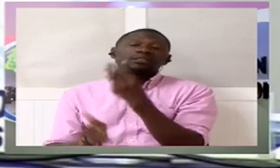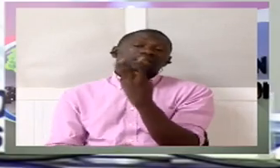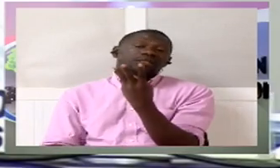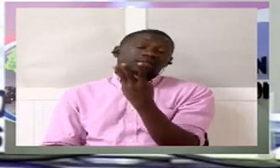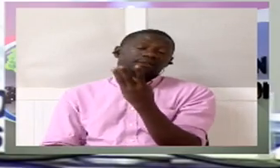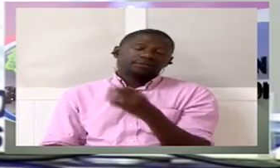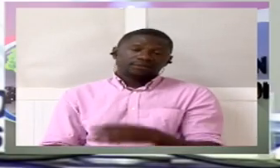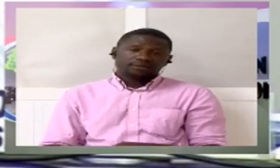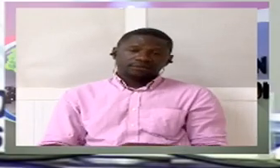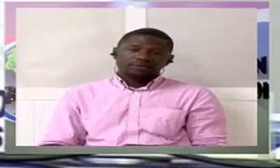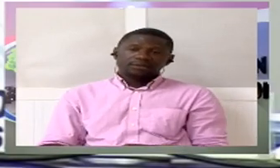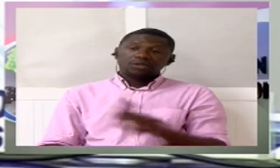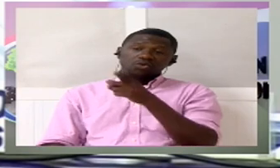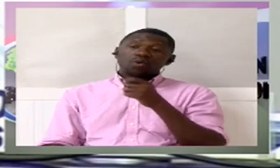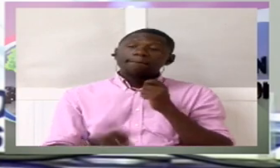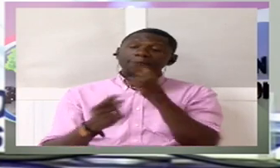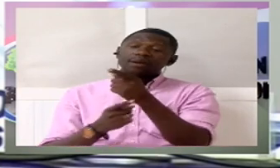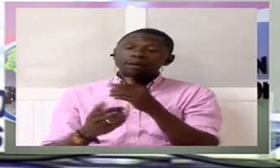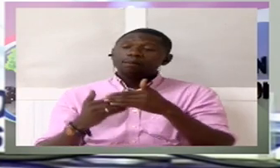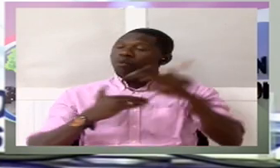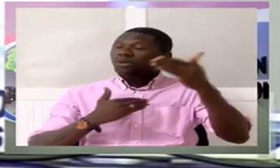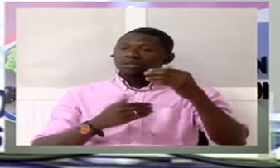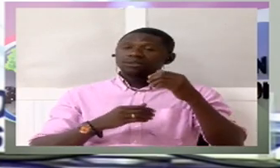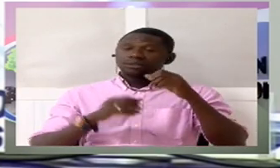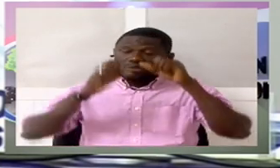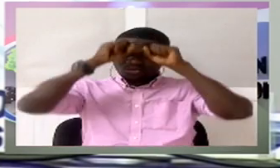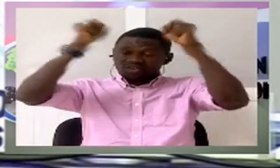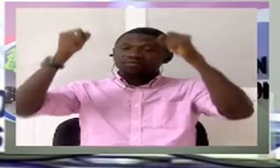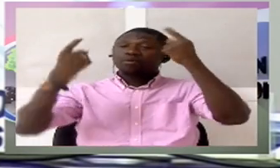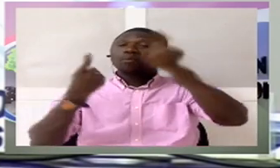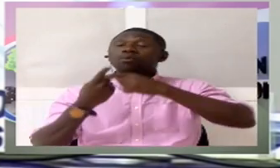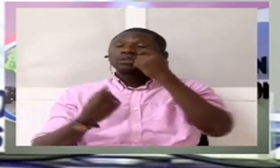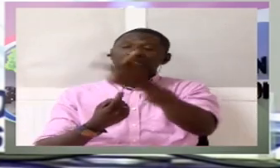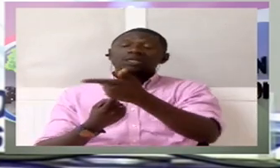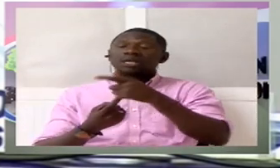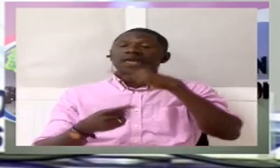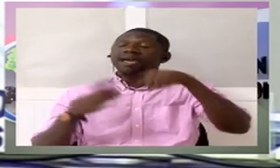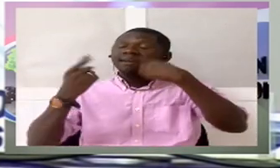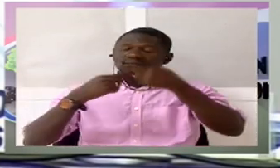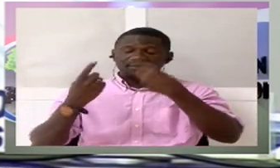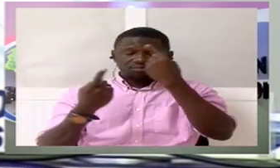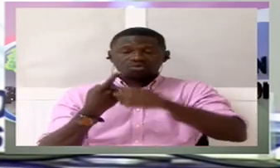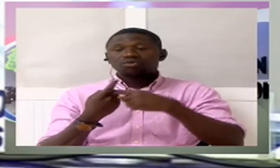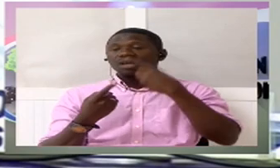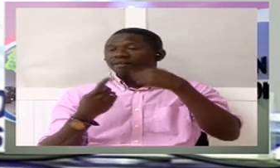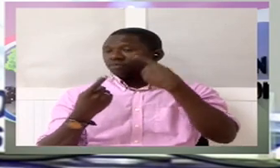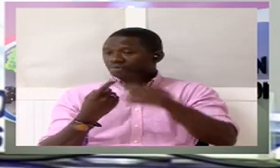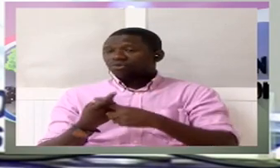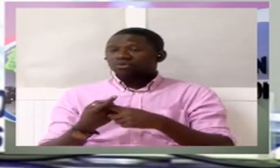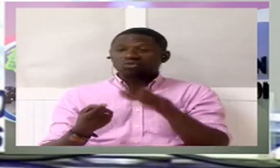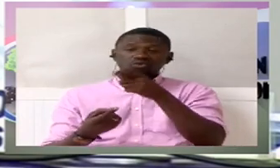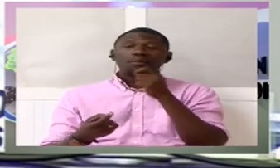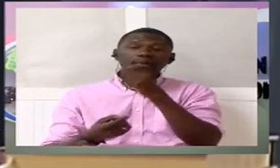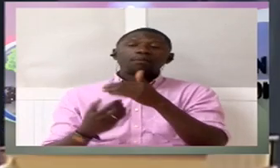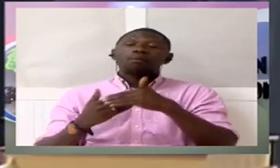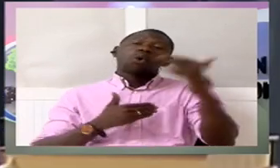are paying more than the government monthly salary amount. Munda itaka men dile ke jo men wala ka siyama sakunda fonga joti kari